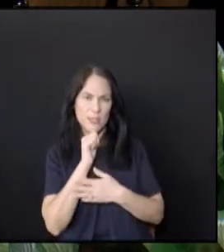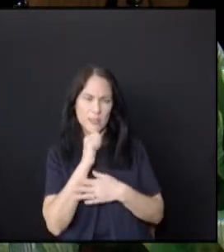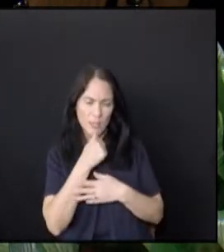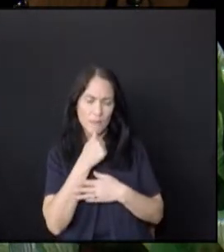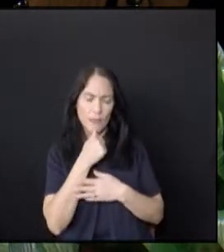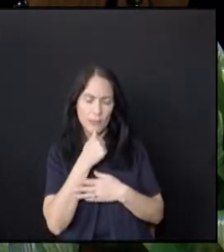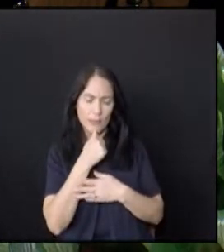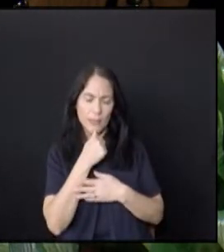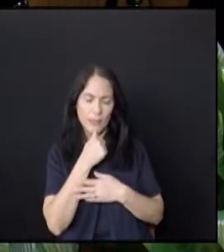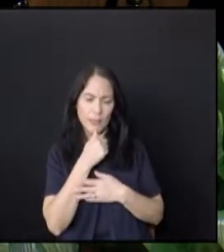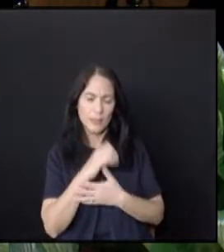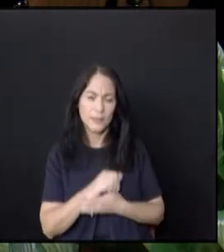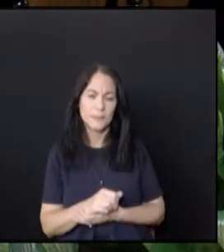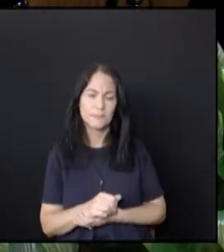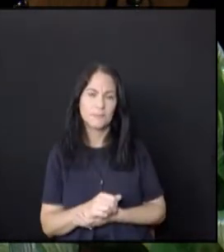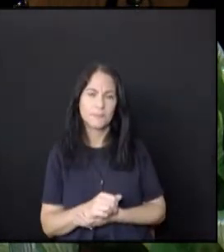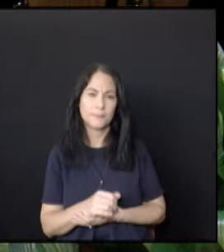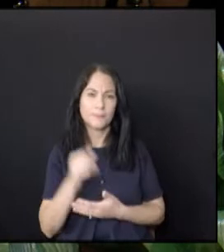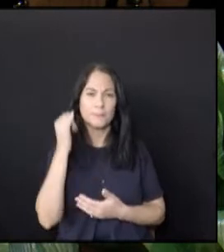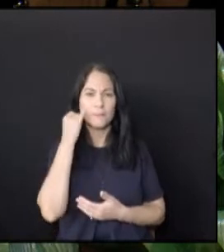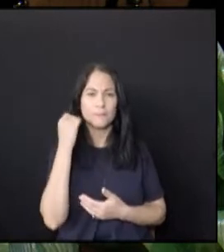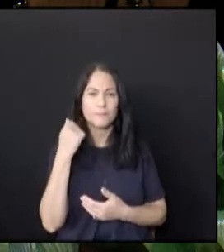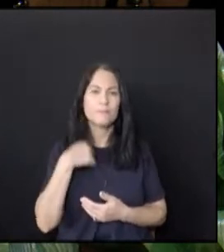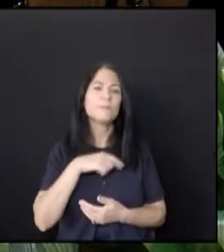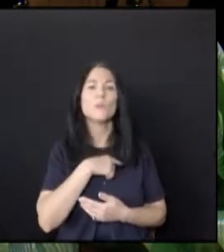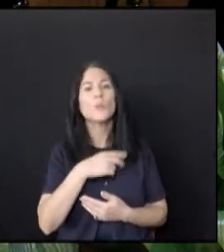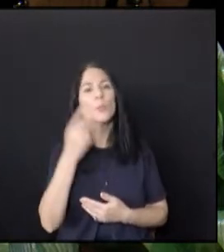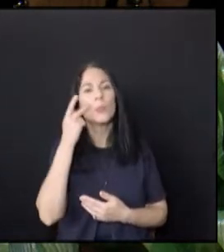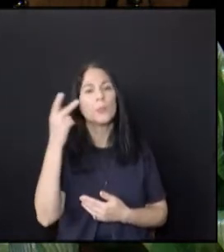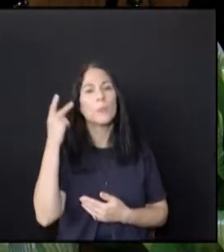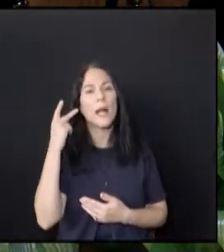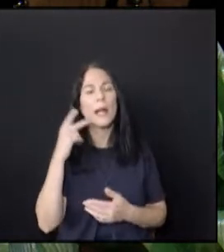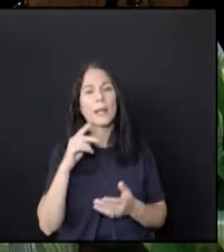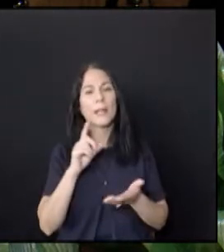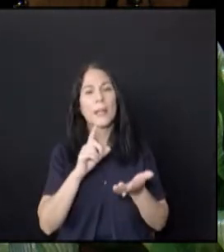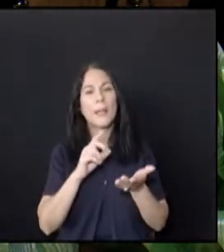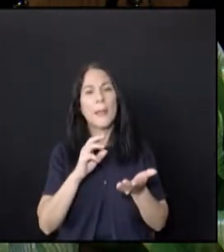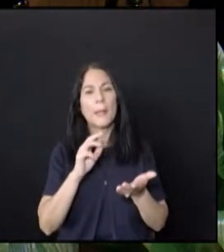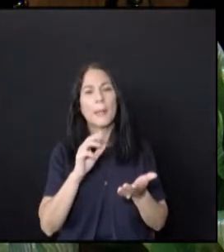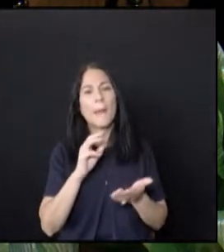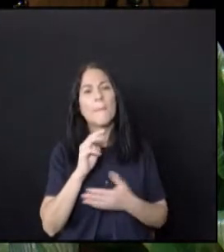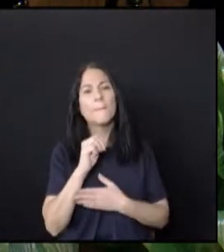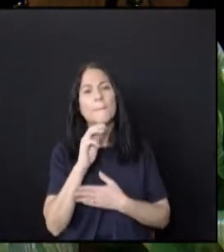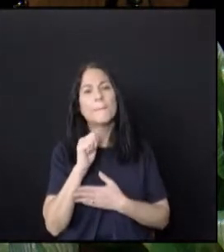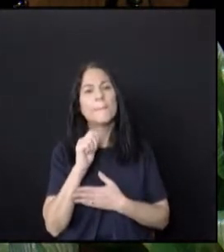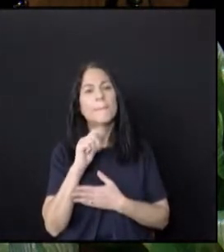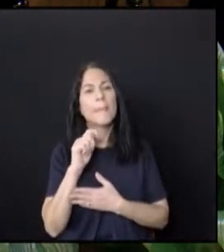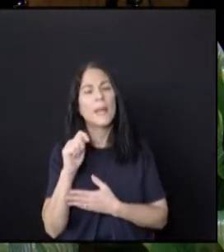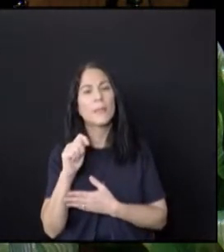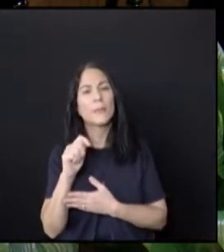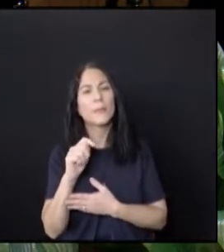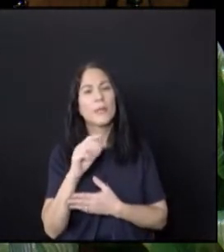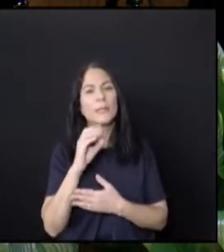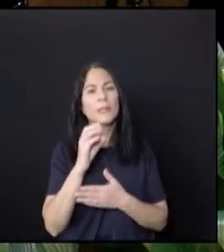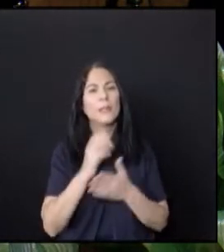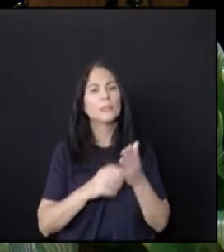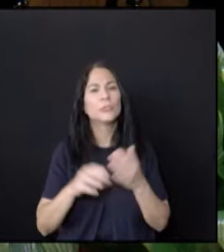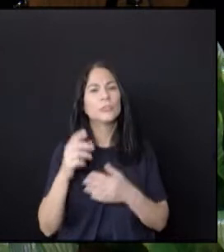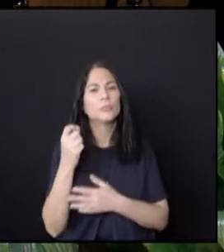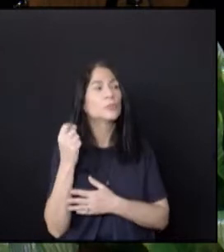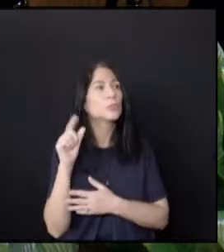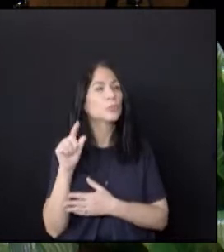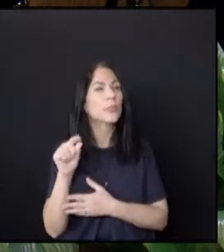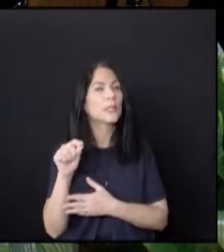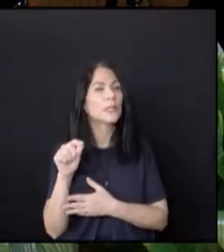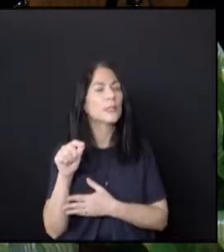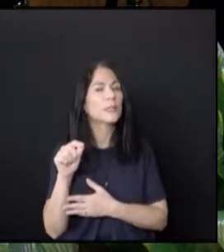us. If we turn back only a page or two in Matthew's gospel, back to chapter 20, it's important to hear a